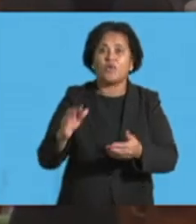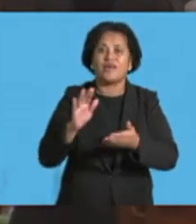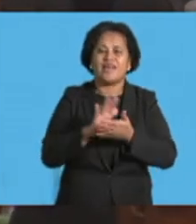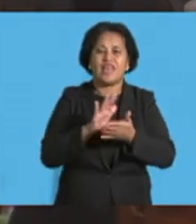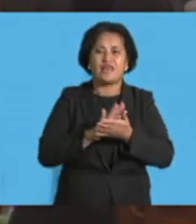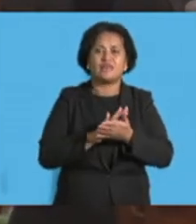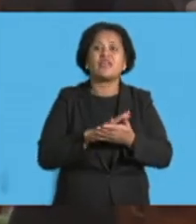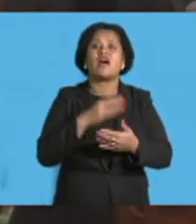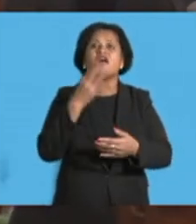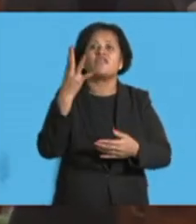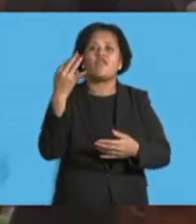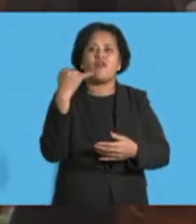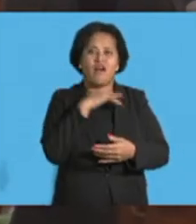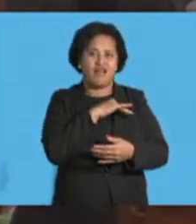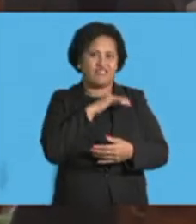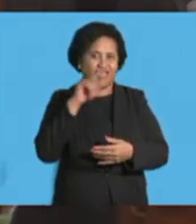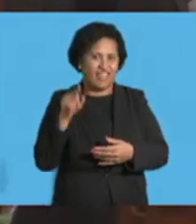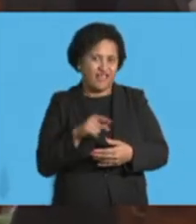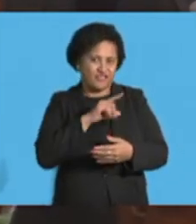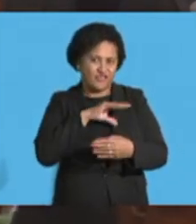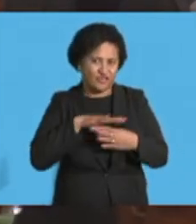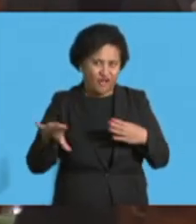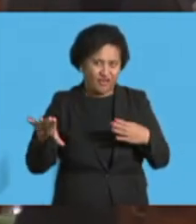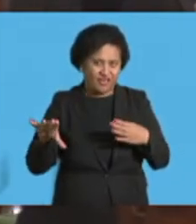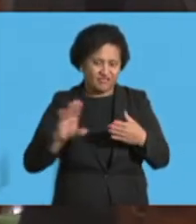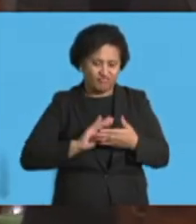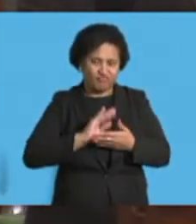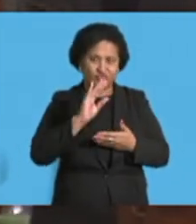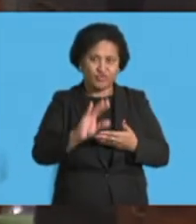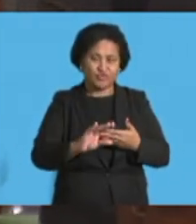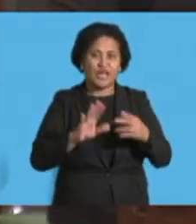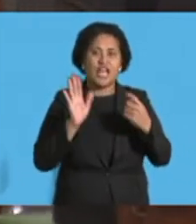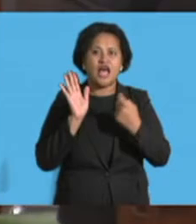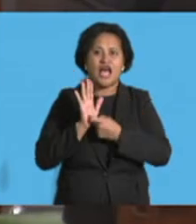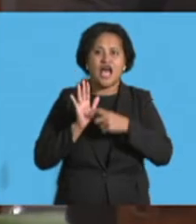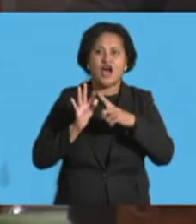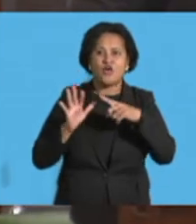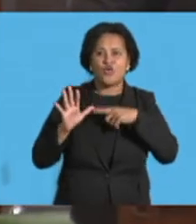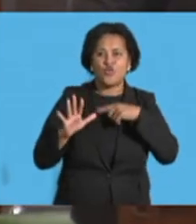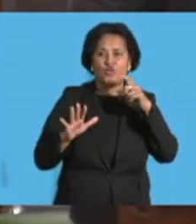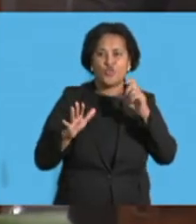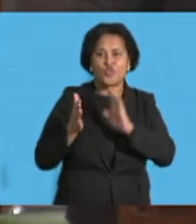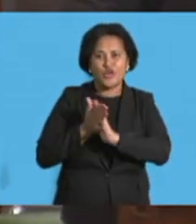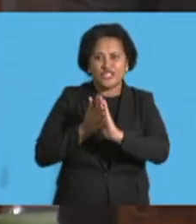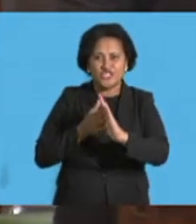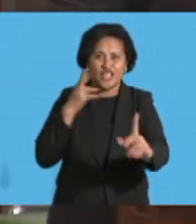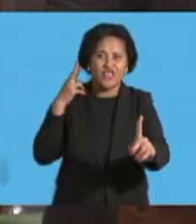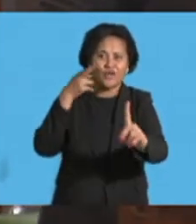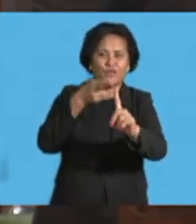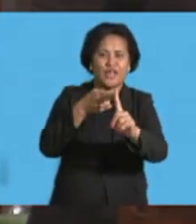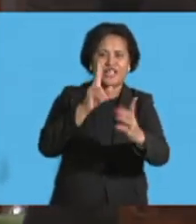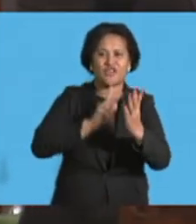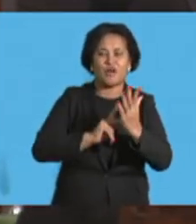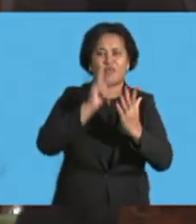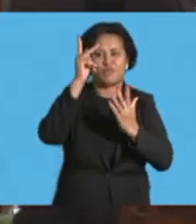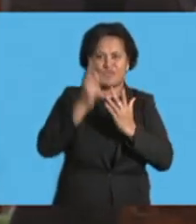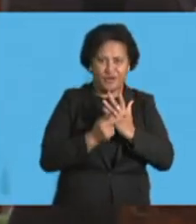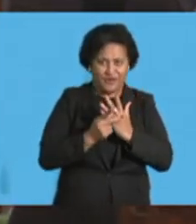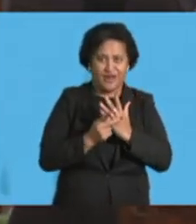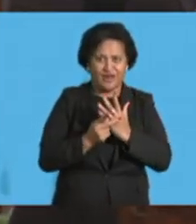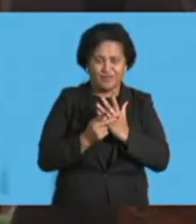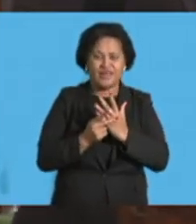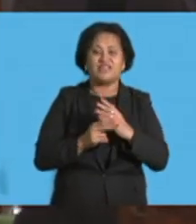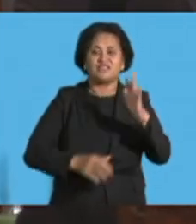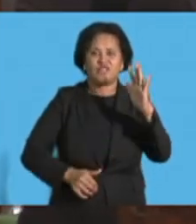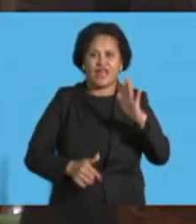the $400,000 allocation towards the REACH project, which will further improve the pledge to increase